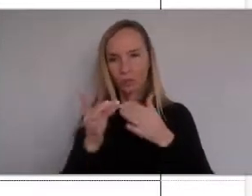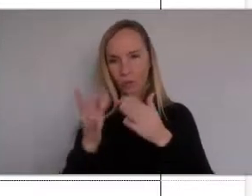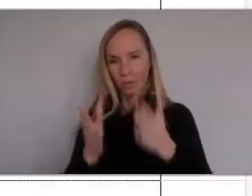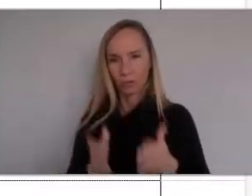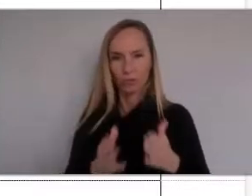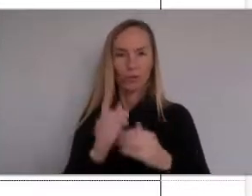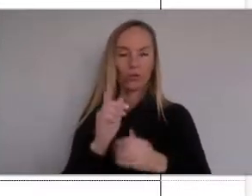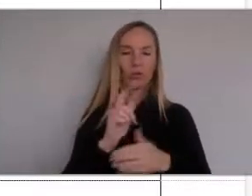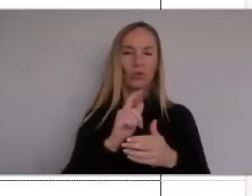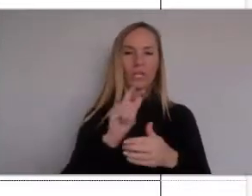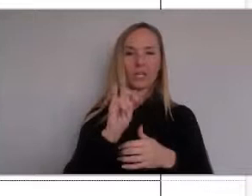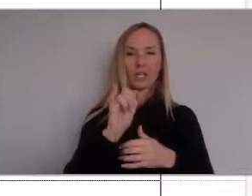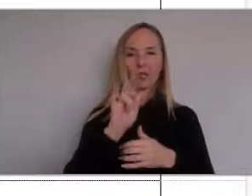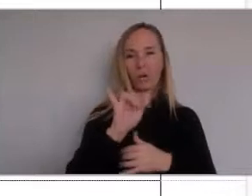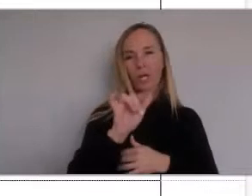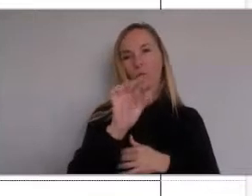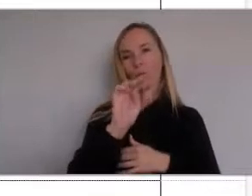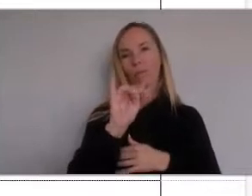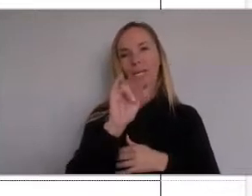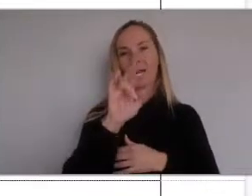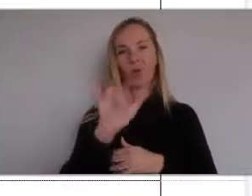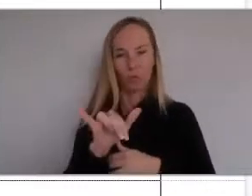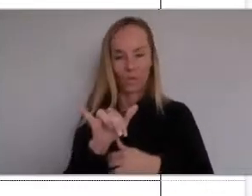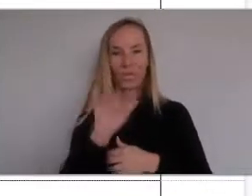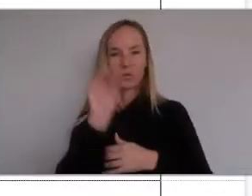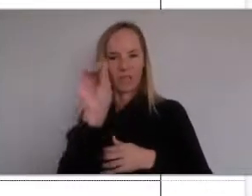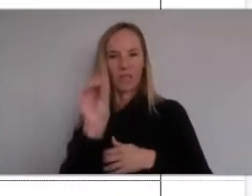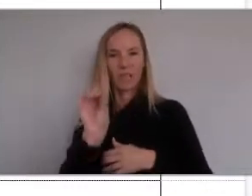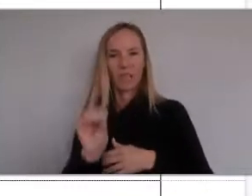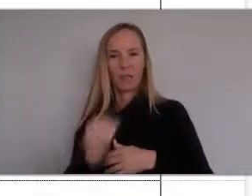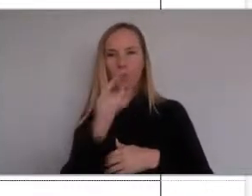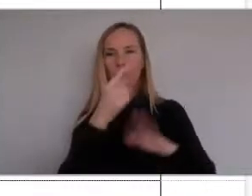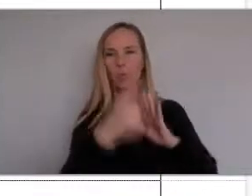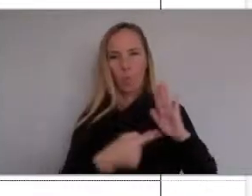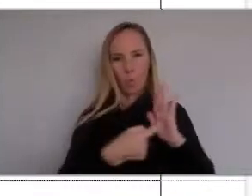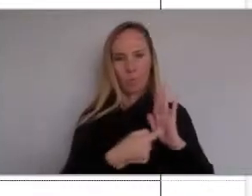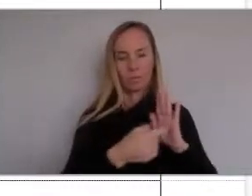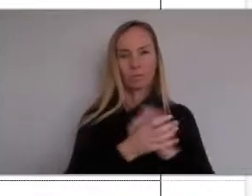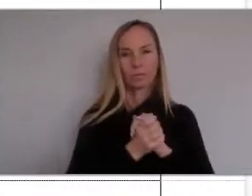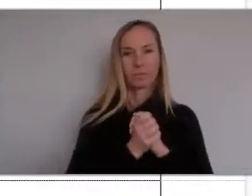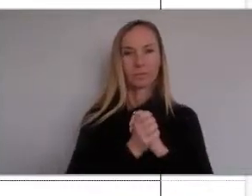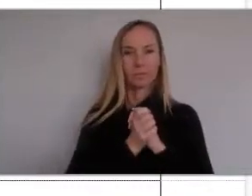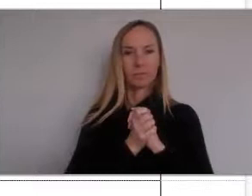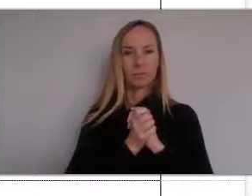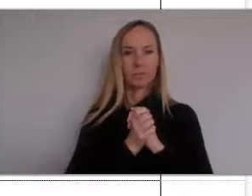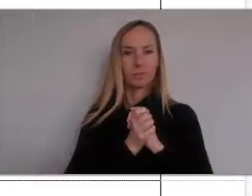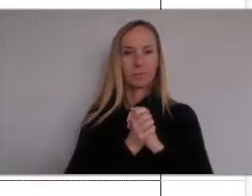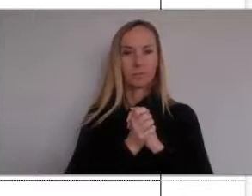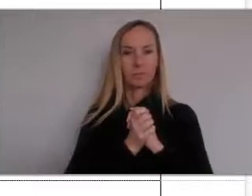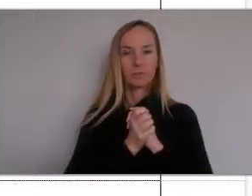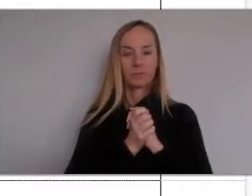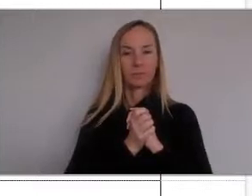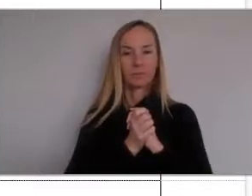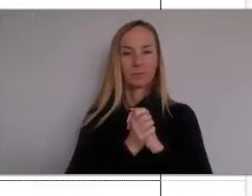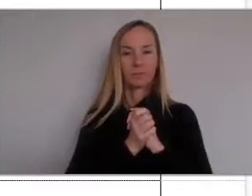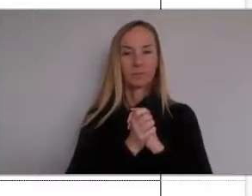literary luminary, and so forth. So you want to fill in who's doing which role. Now you will notice that there are more roles